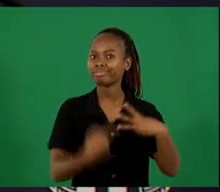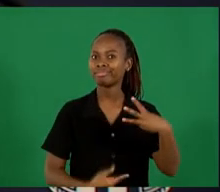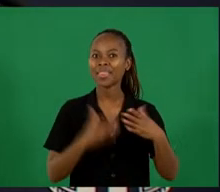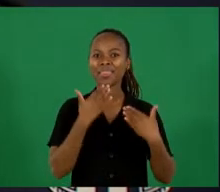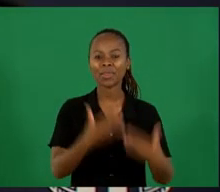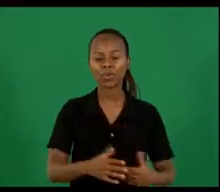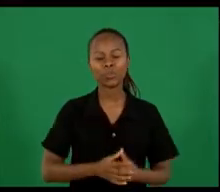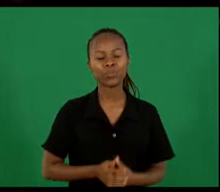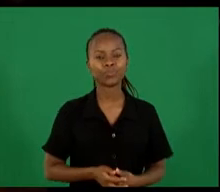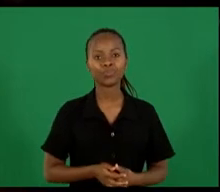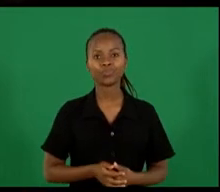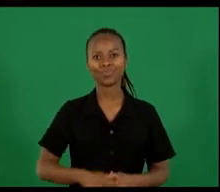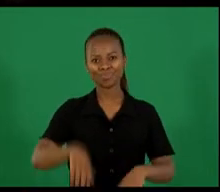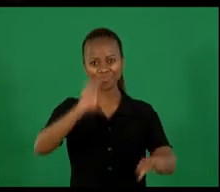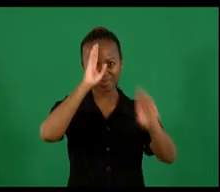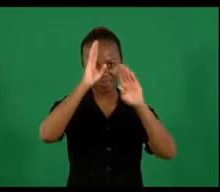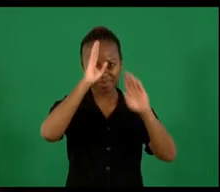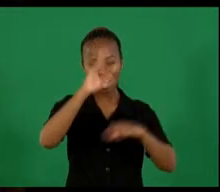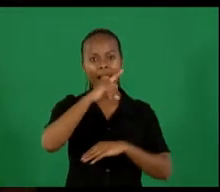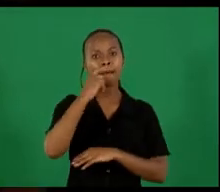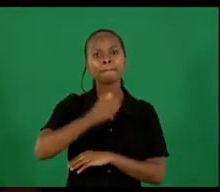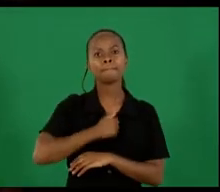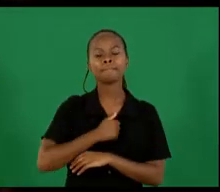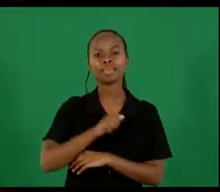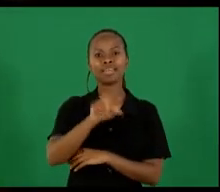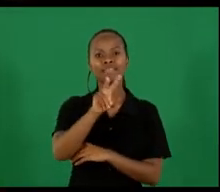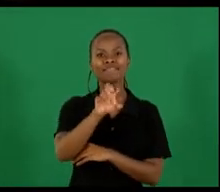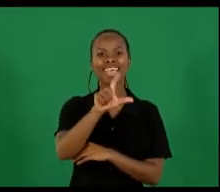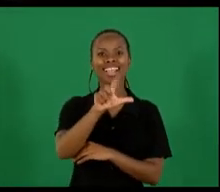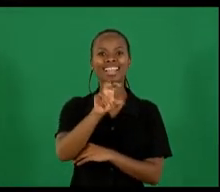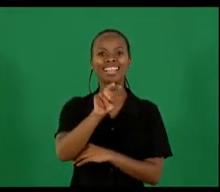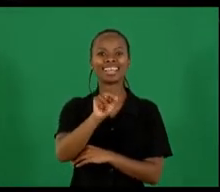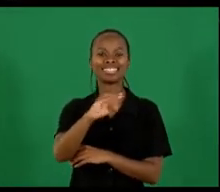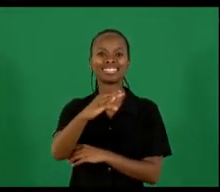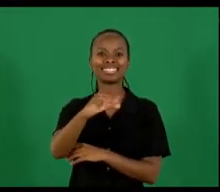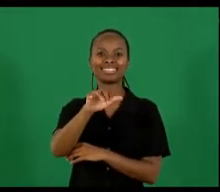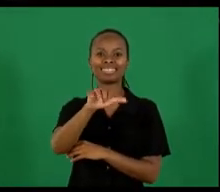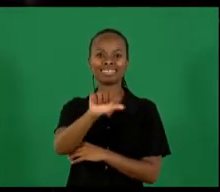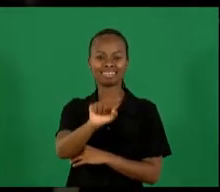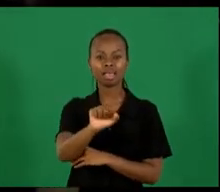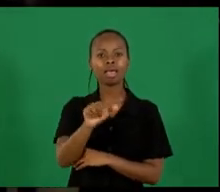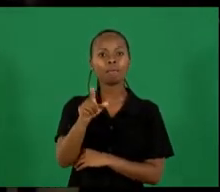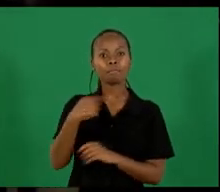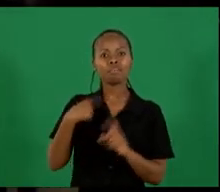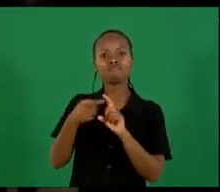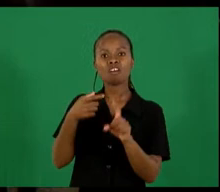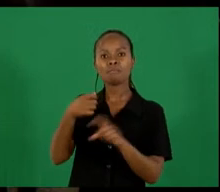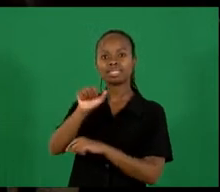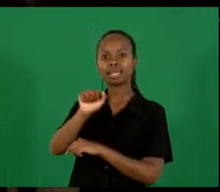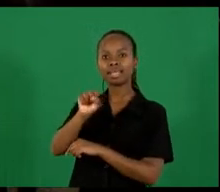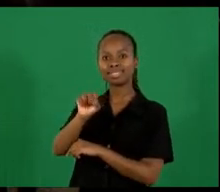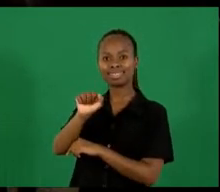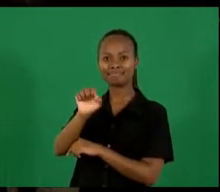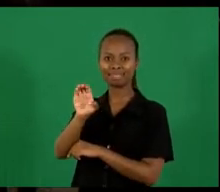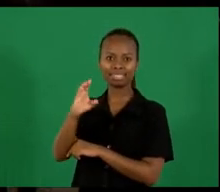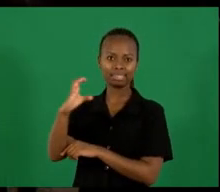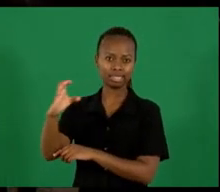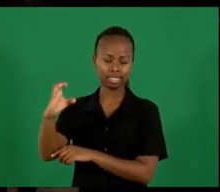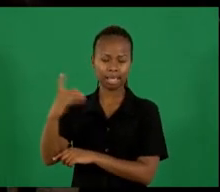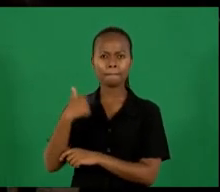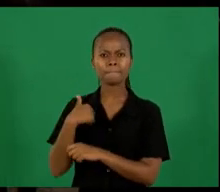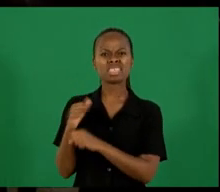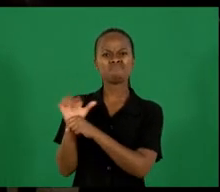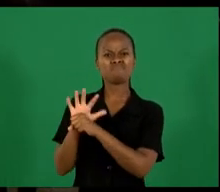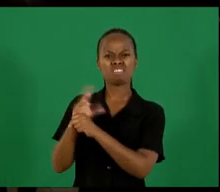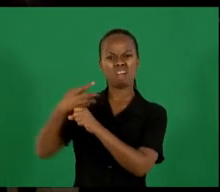Good afternoon, Governor. My name is Velim Senimtiane from the SABC News. Pardon me, mine is just going to be a little bit of a background. There seems to be